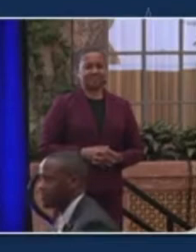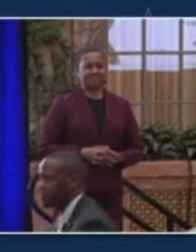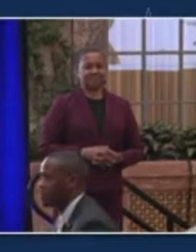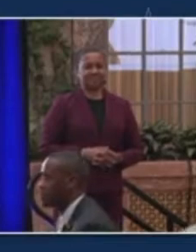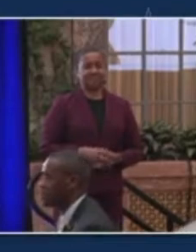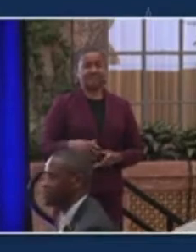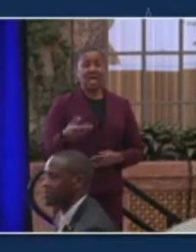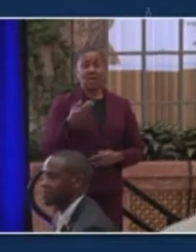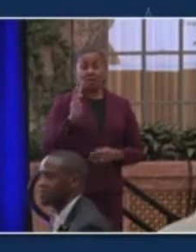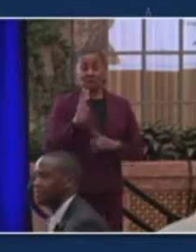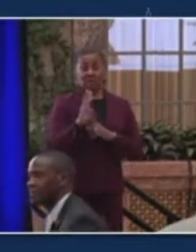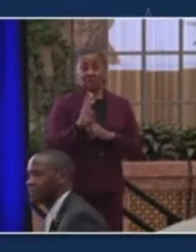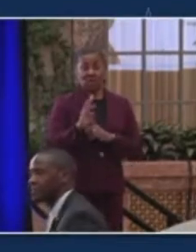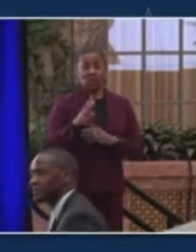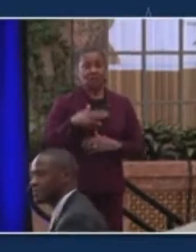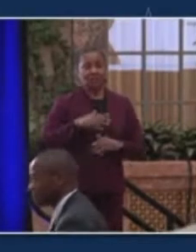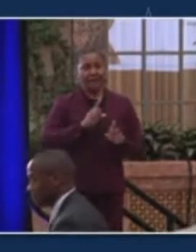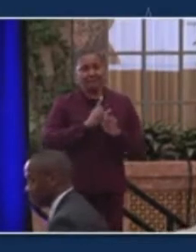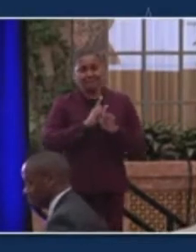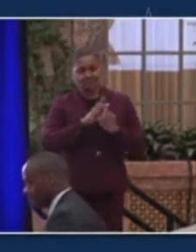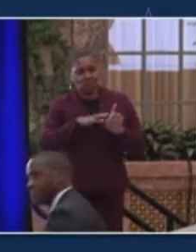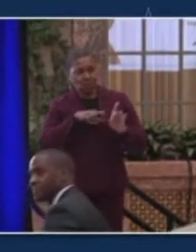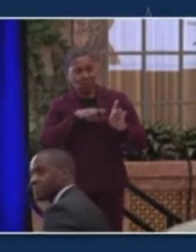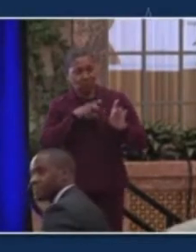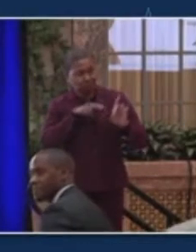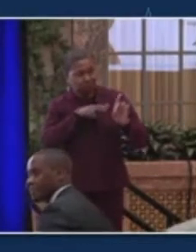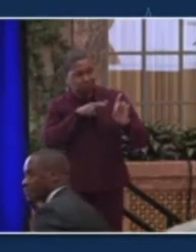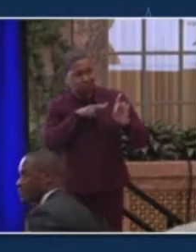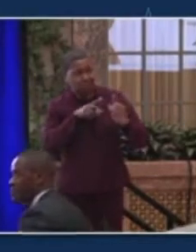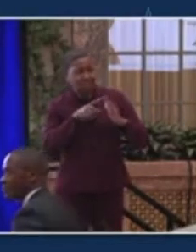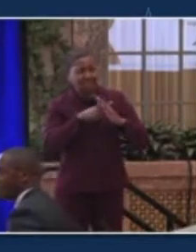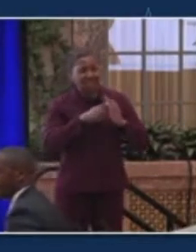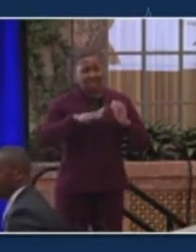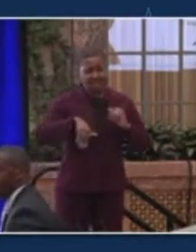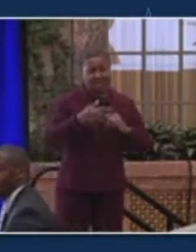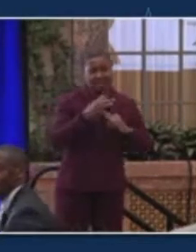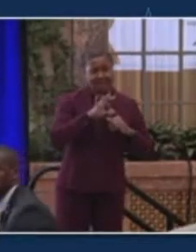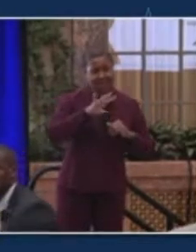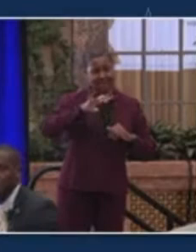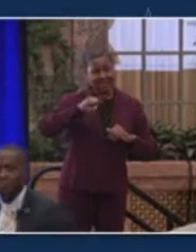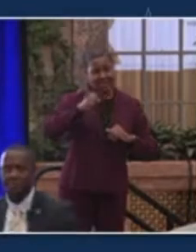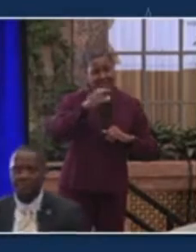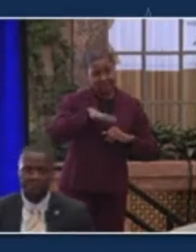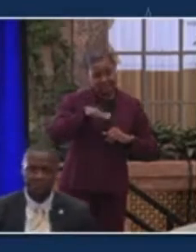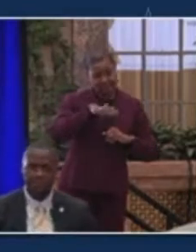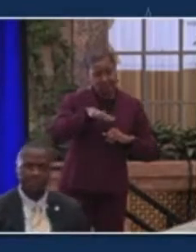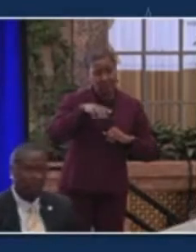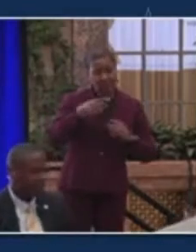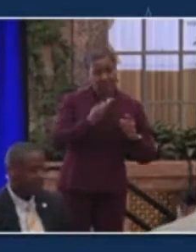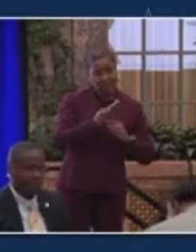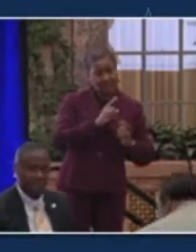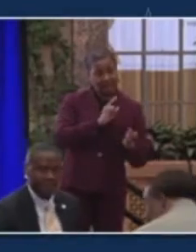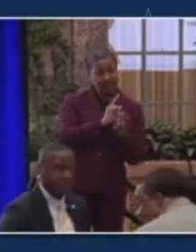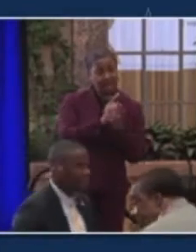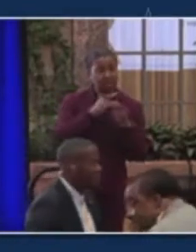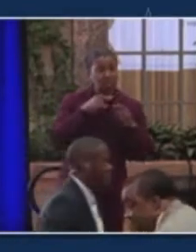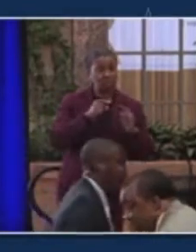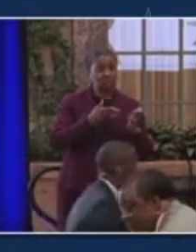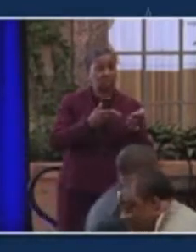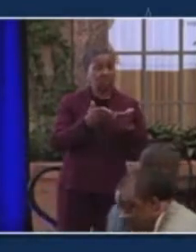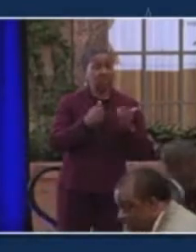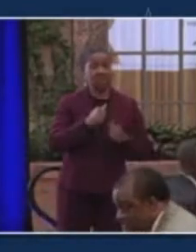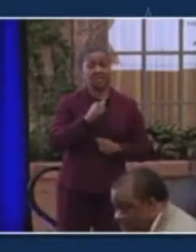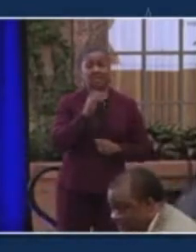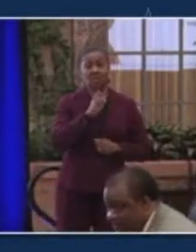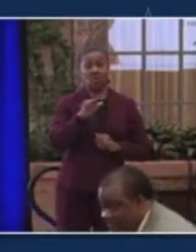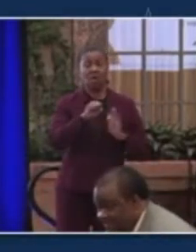Harold Washington was my mentor, beginning in the late 1970s, when he and I met during his service as an